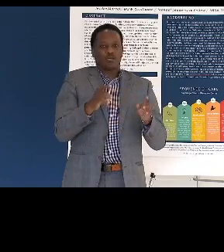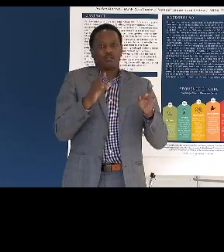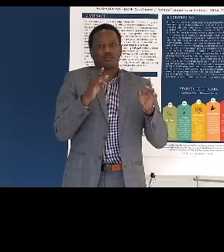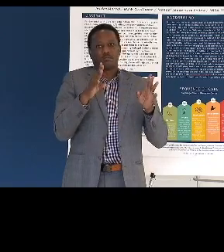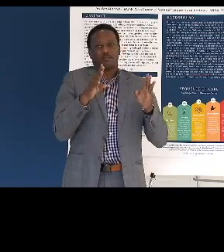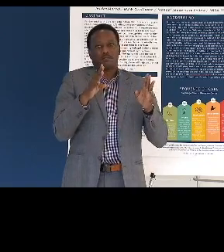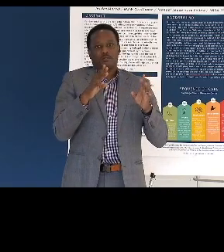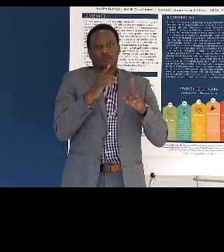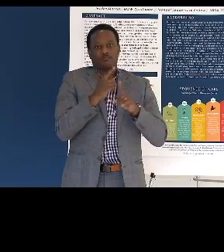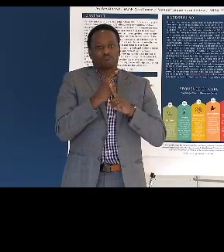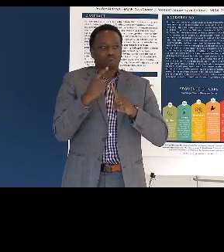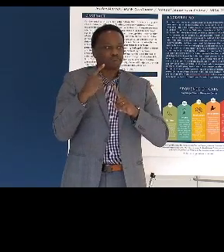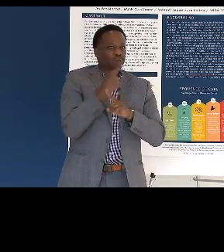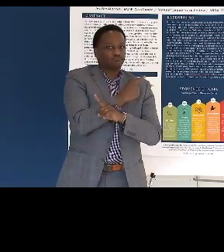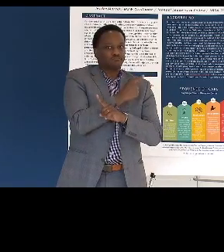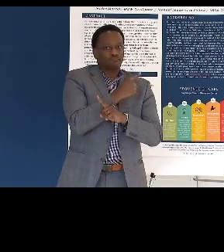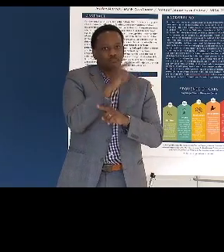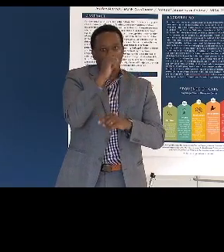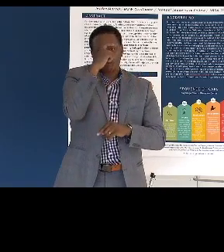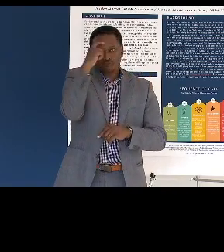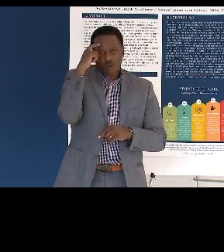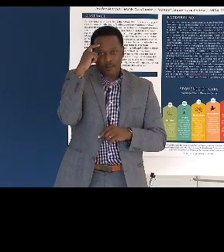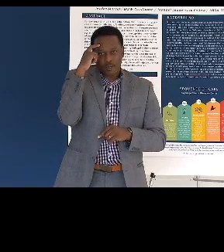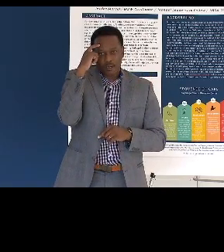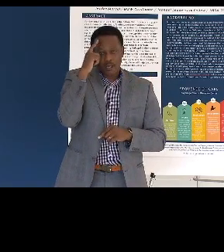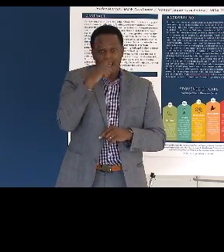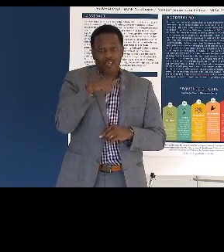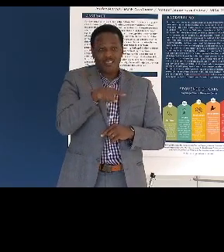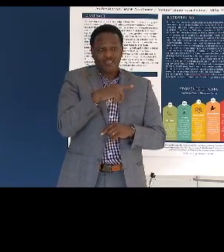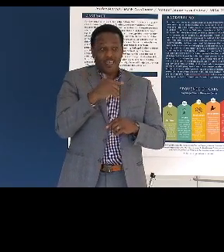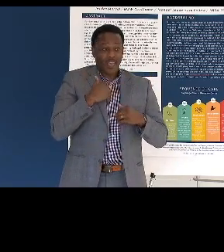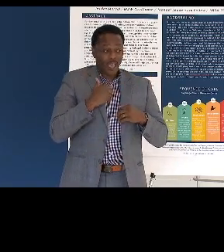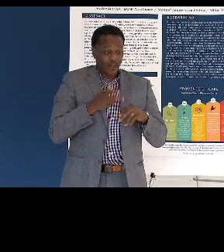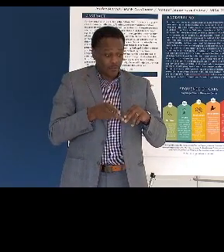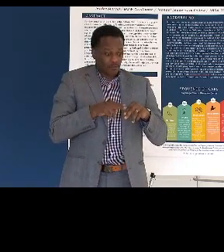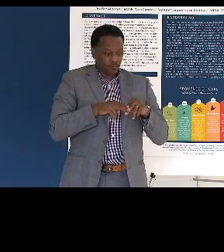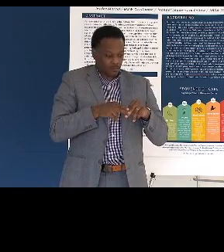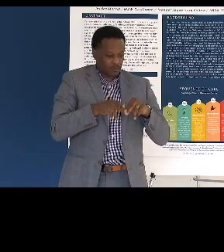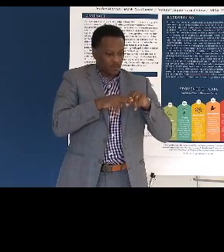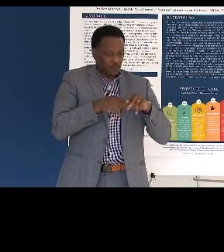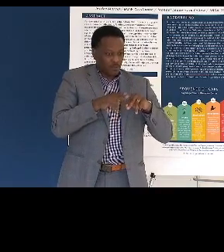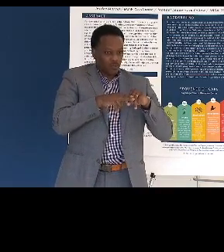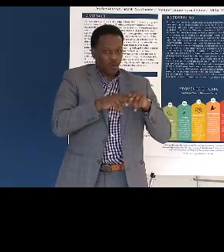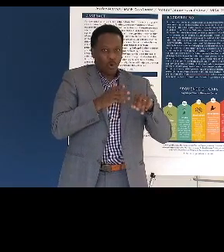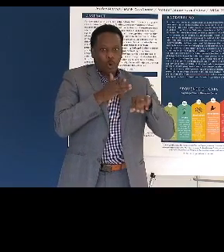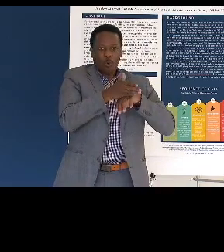trauma, and has experienced the compounding effects of those over the span of decades.